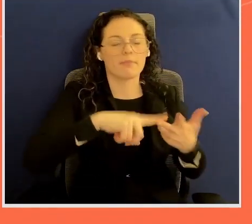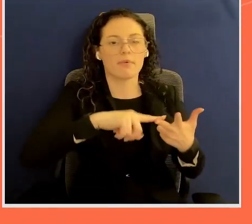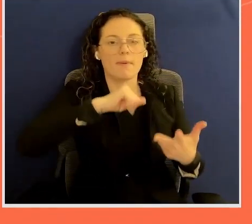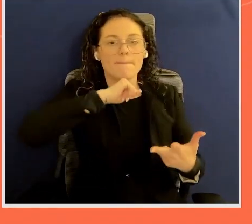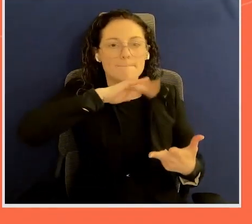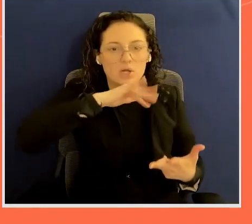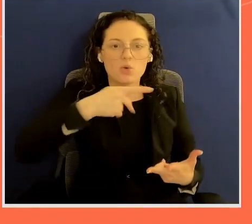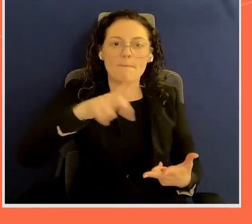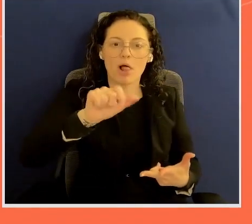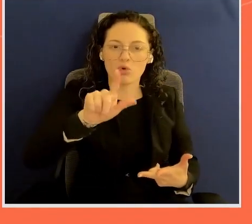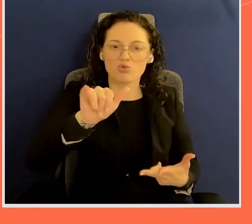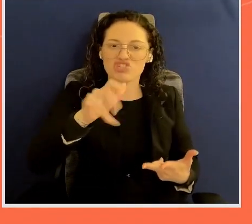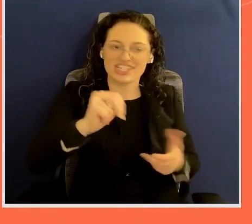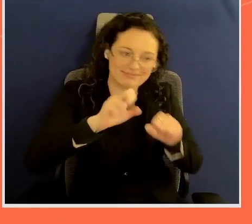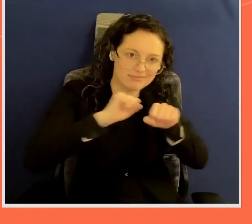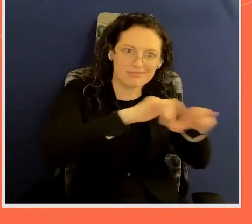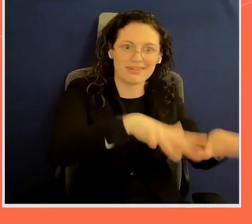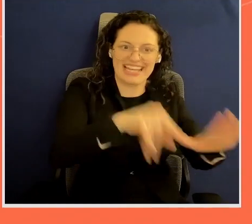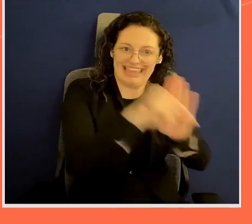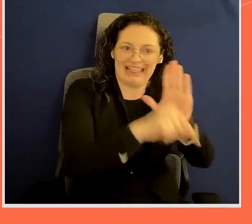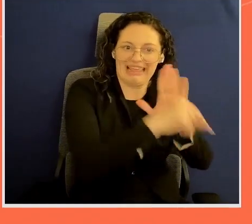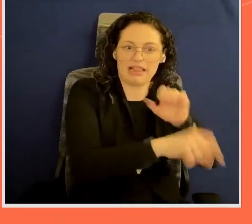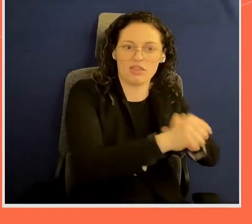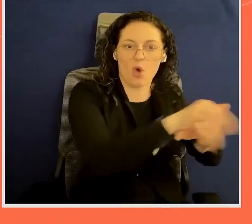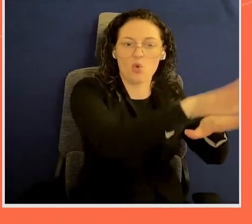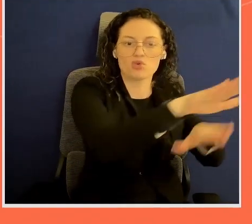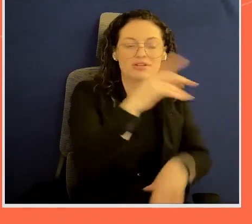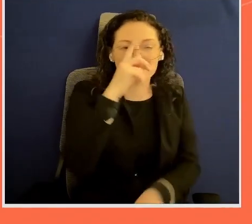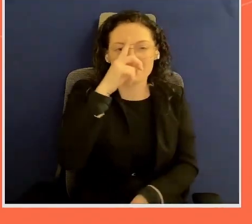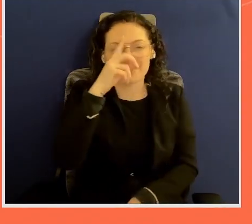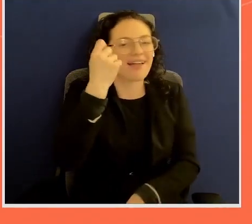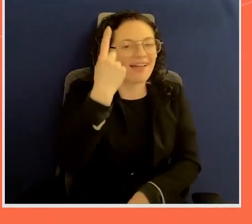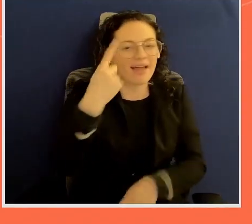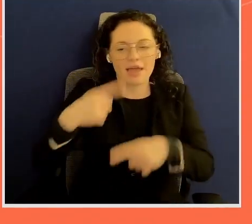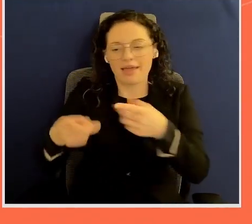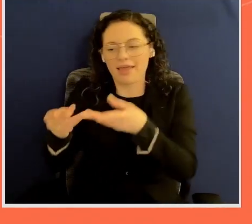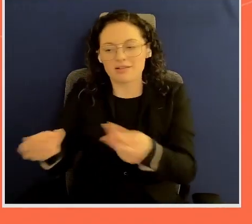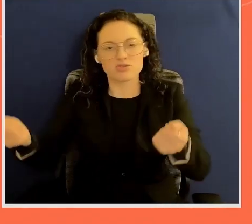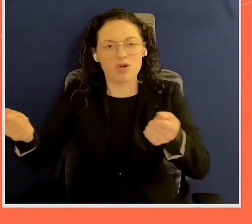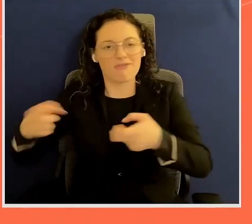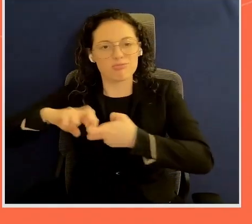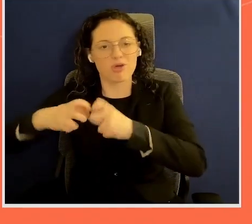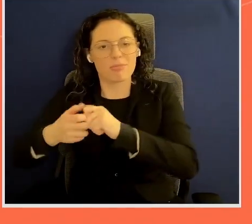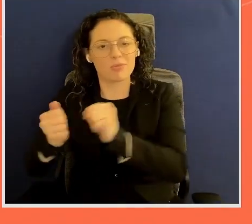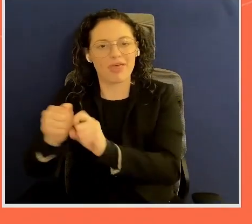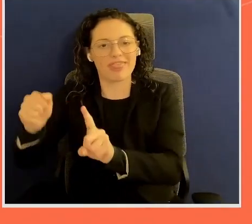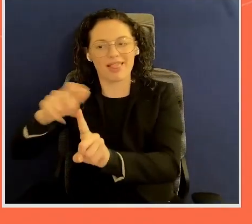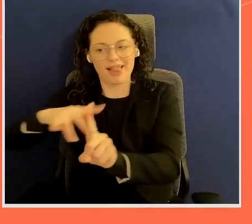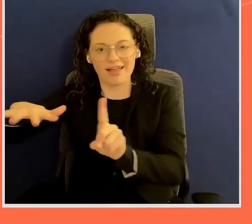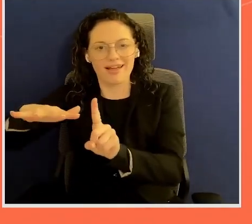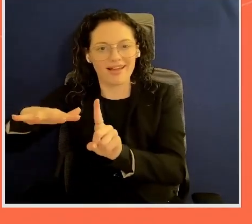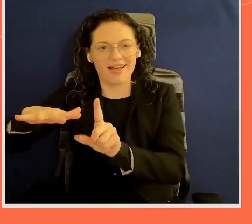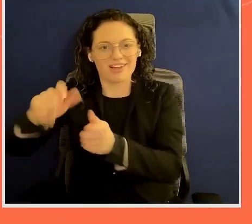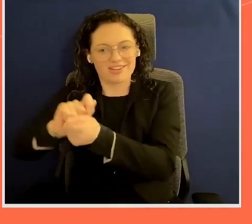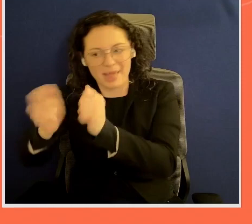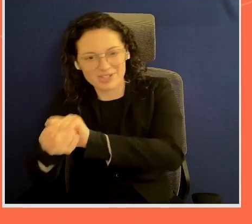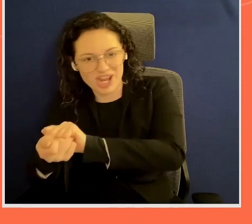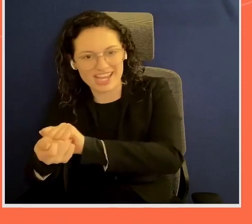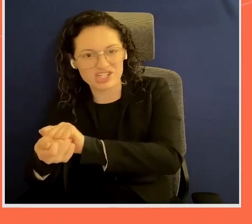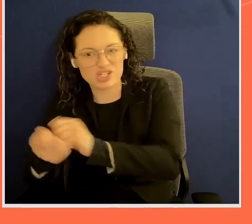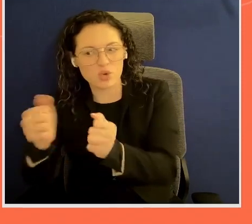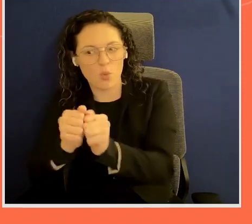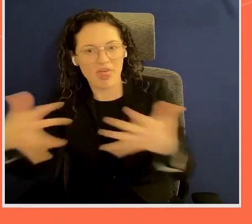the ocean as a life-giving entity whose health is our health. With this plan in